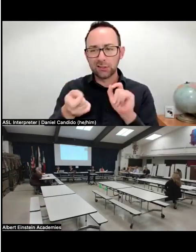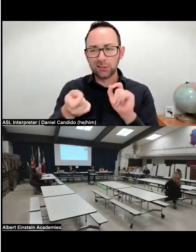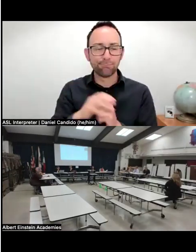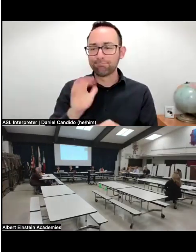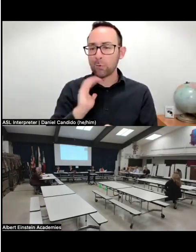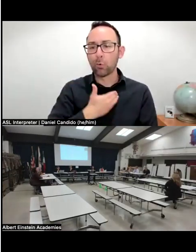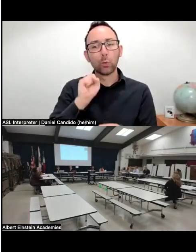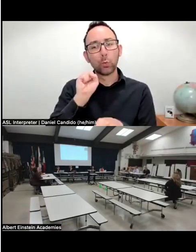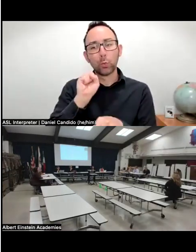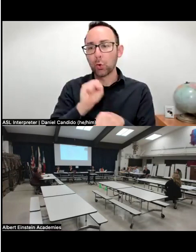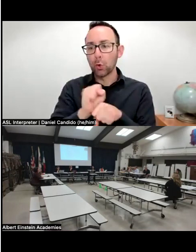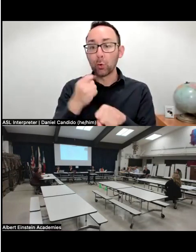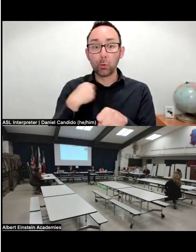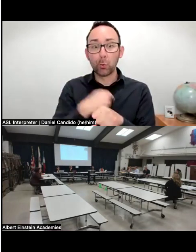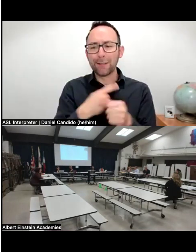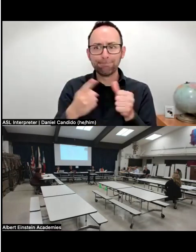the year would go.